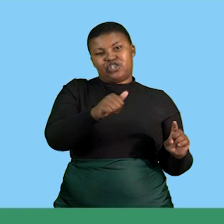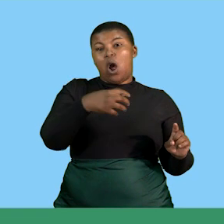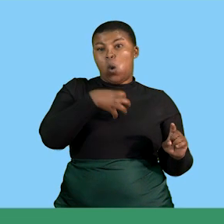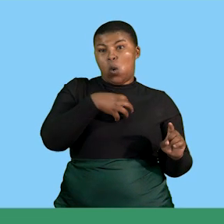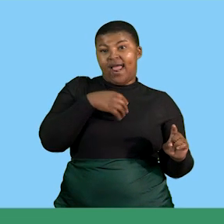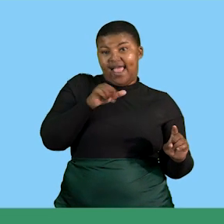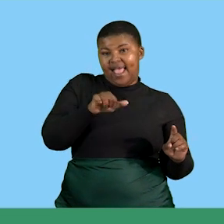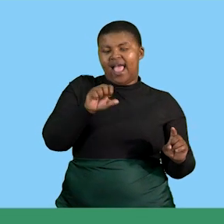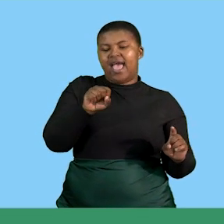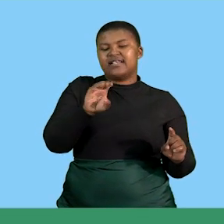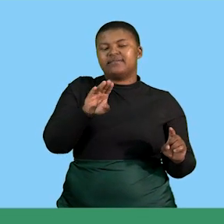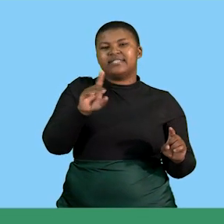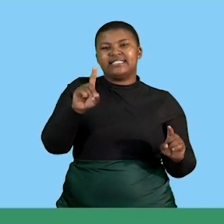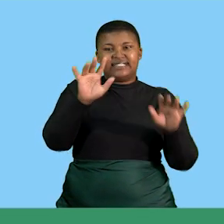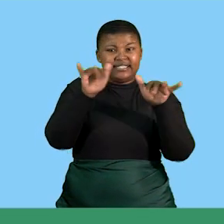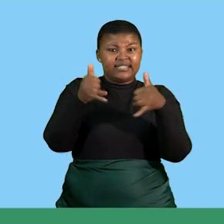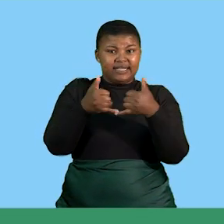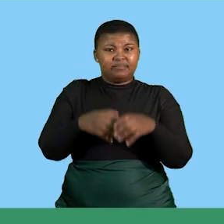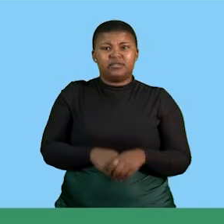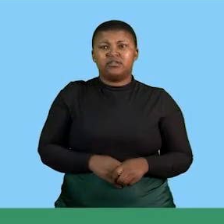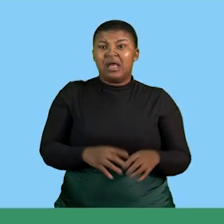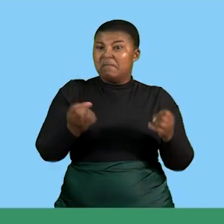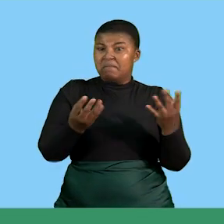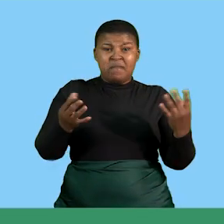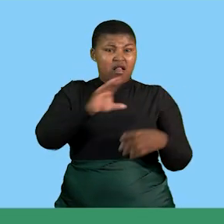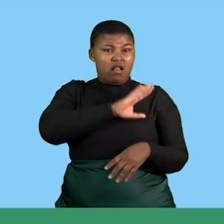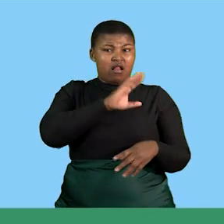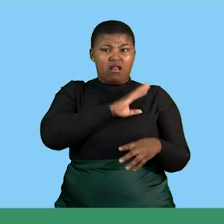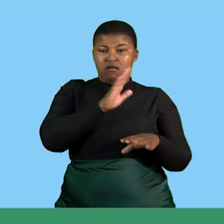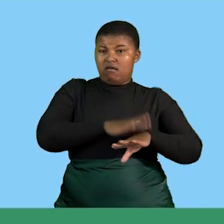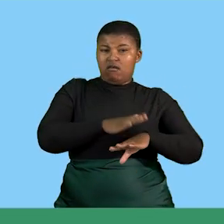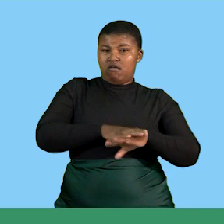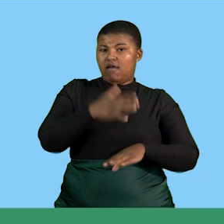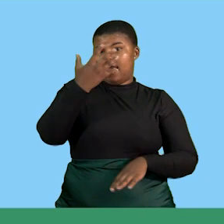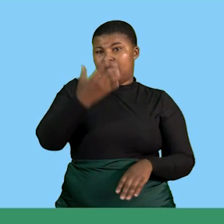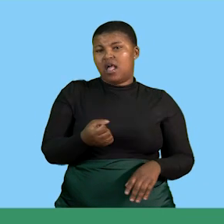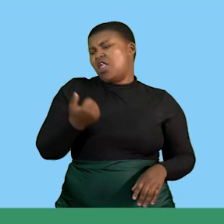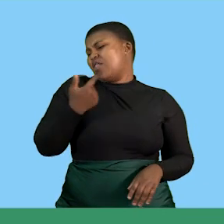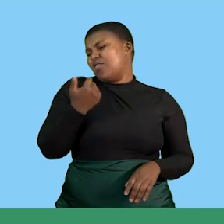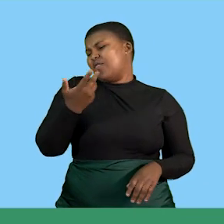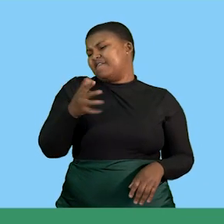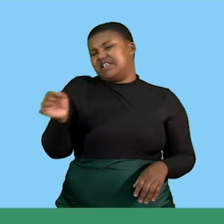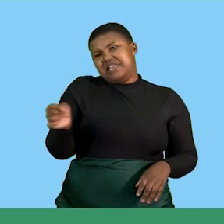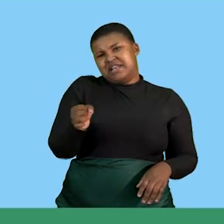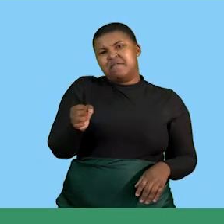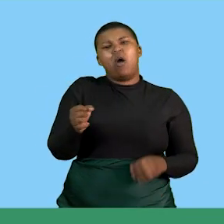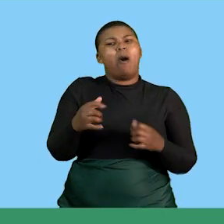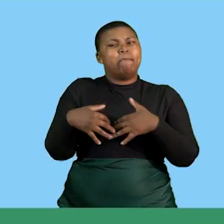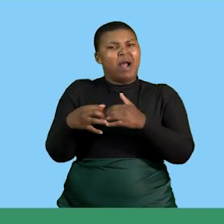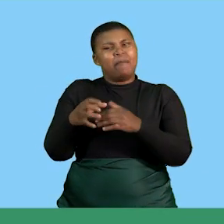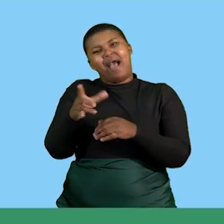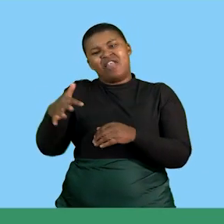has many consumers. They also recently opened another antique shop named Same Antiques in the nearby